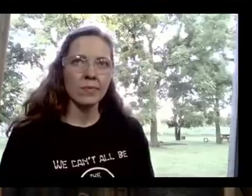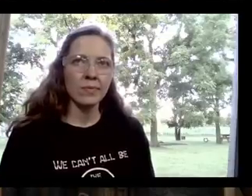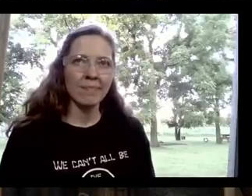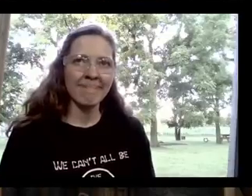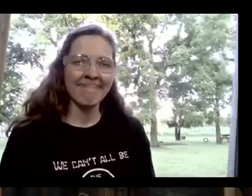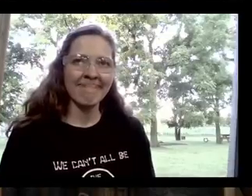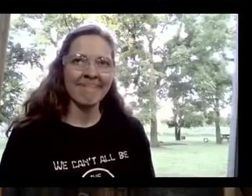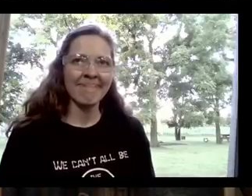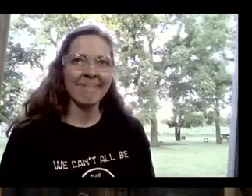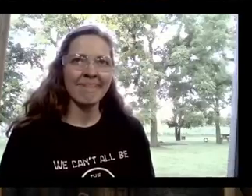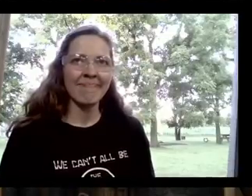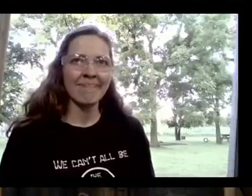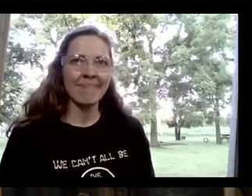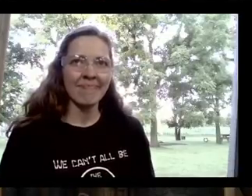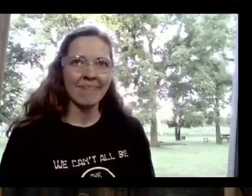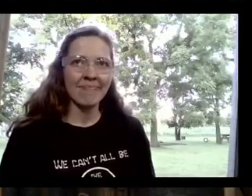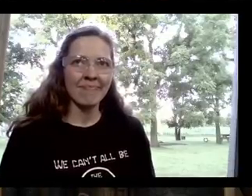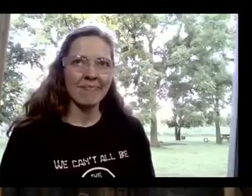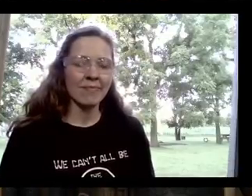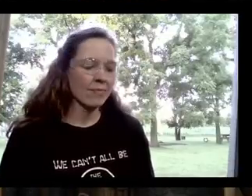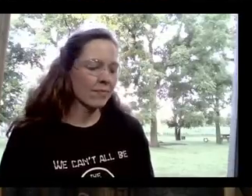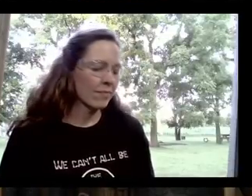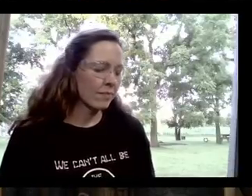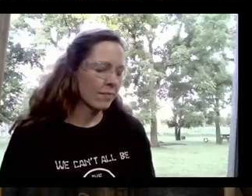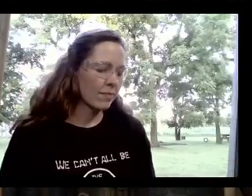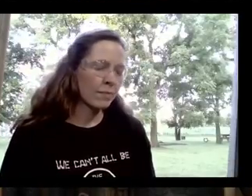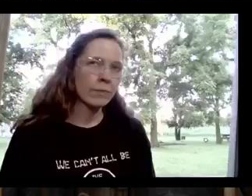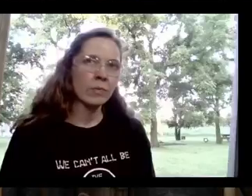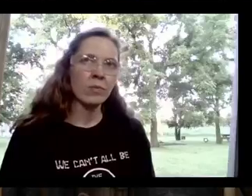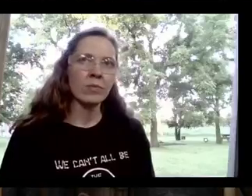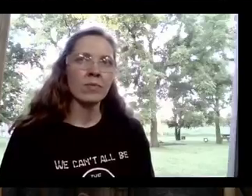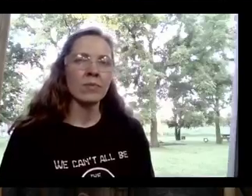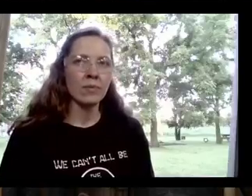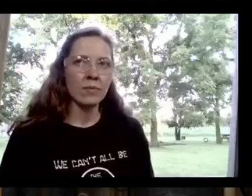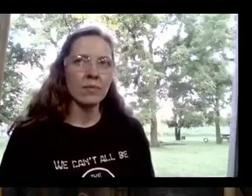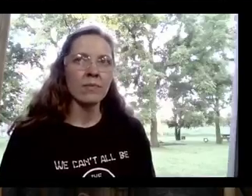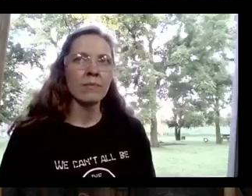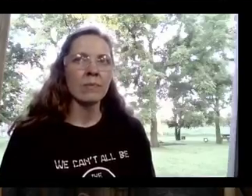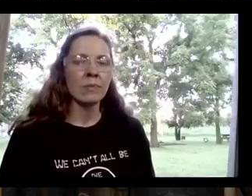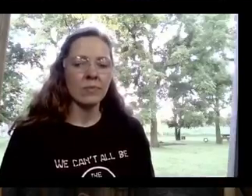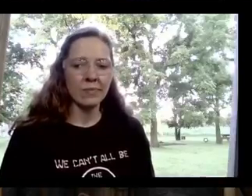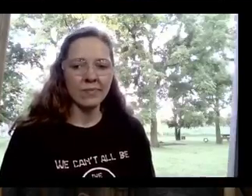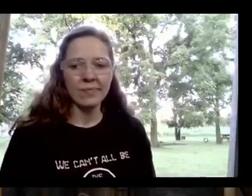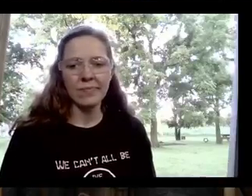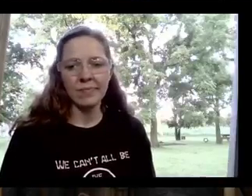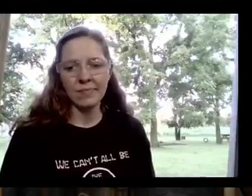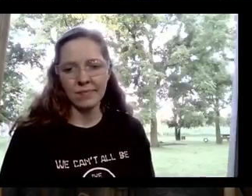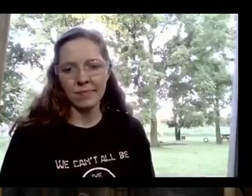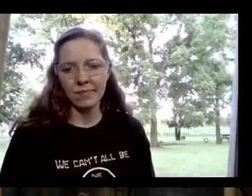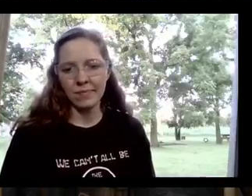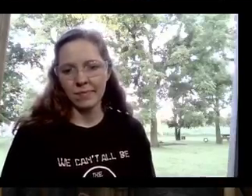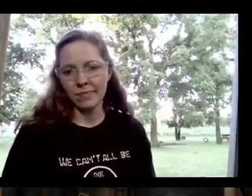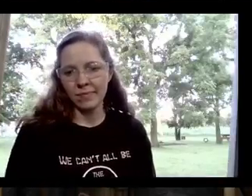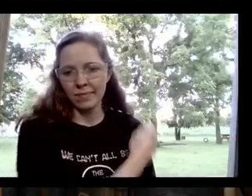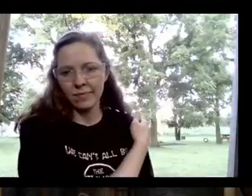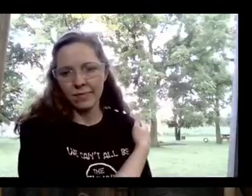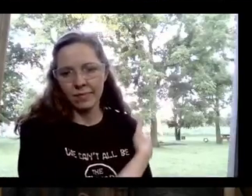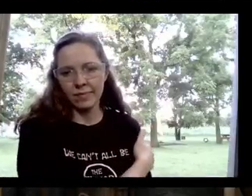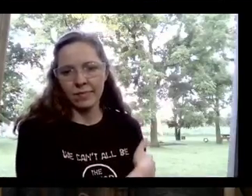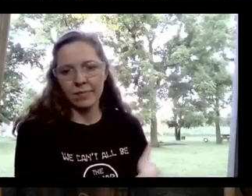tool. A tool helps you do things. The things that it helps you do is